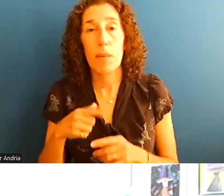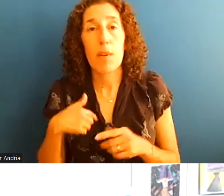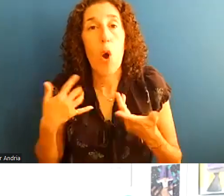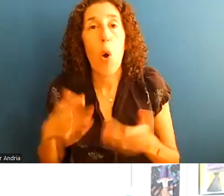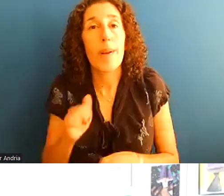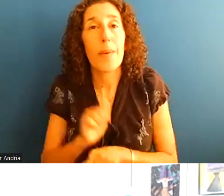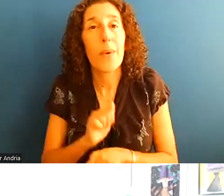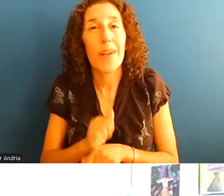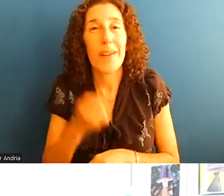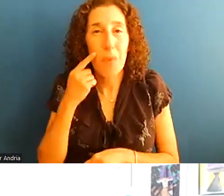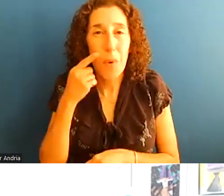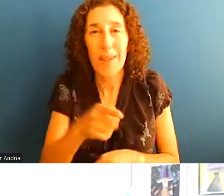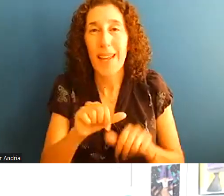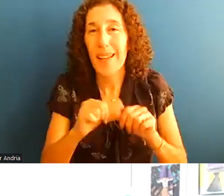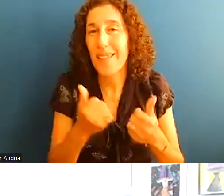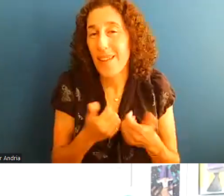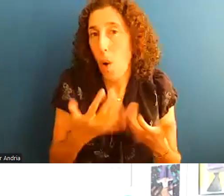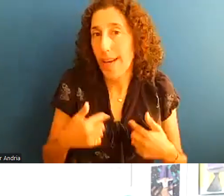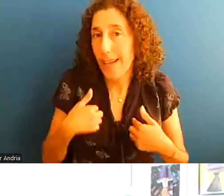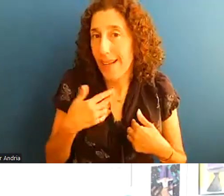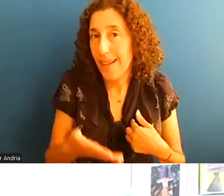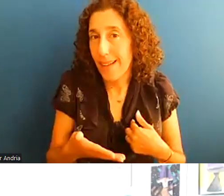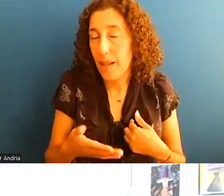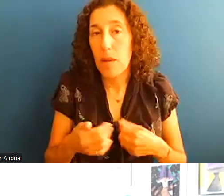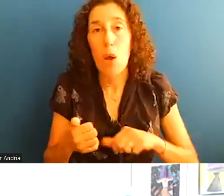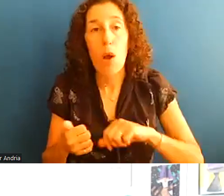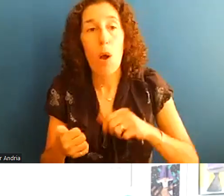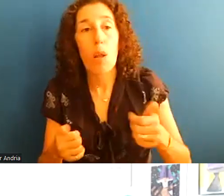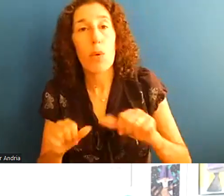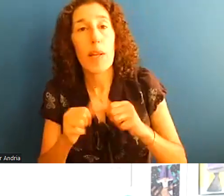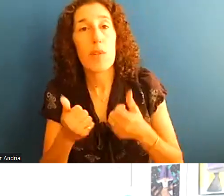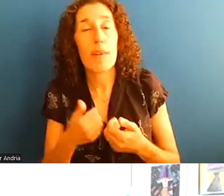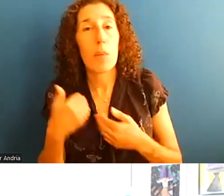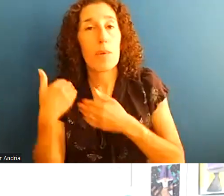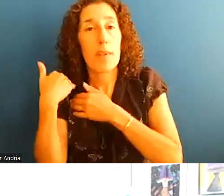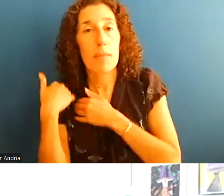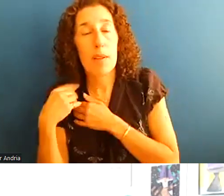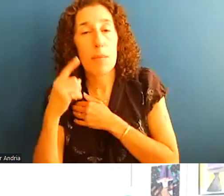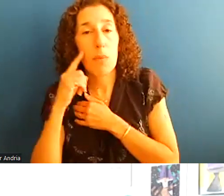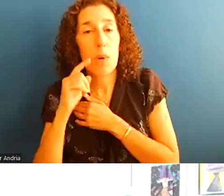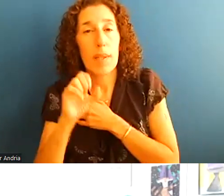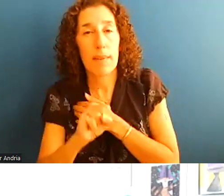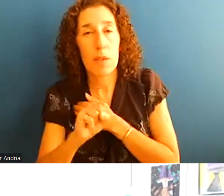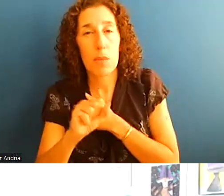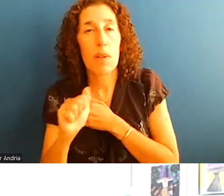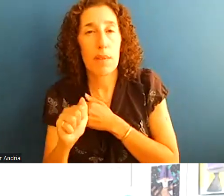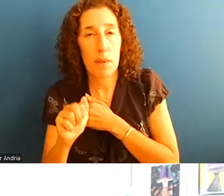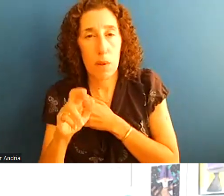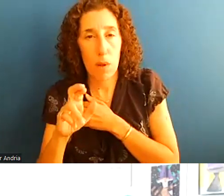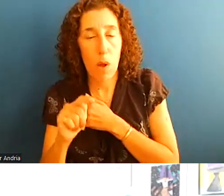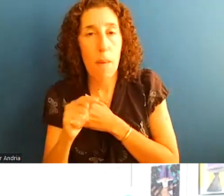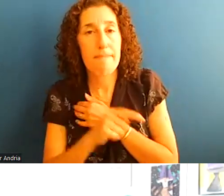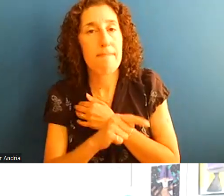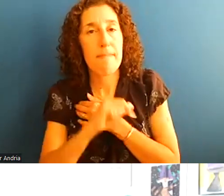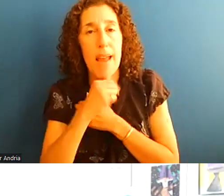because another agency had it and kind of just didn't do anything with it. So one of the most important things for me was to make